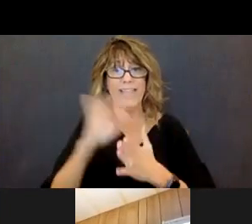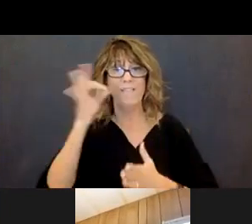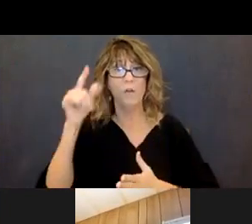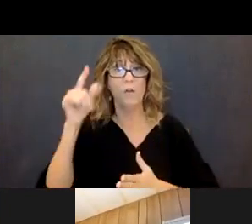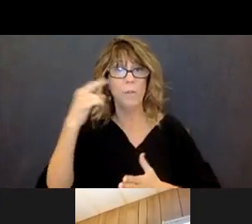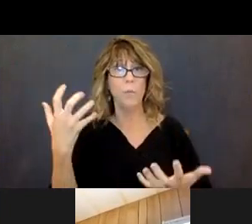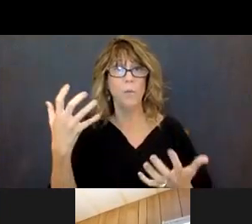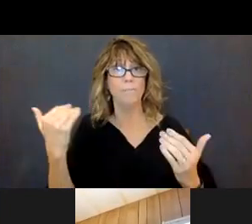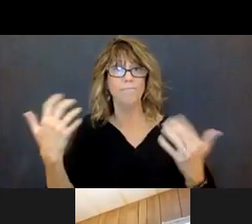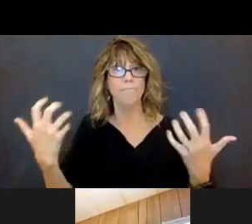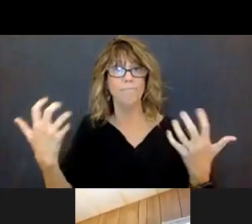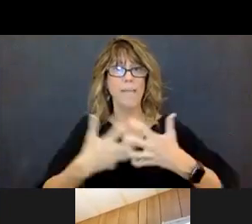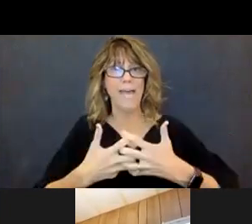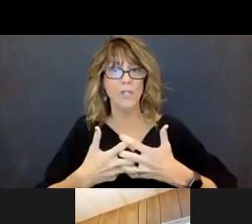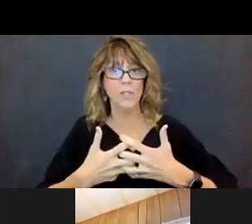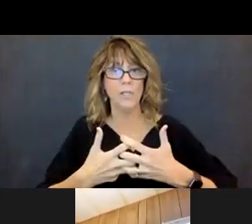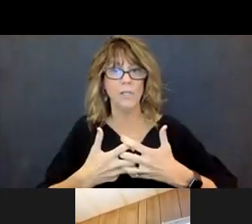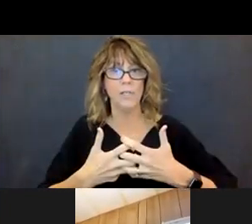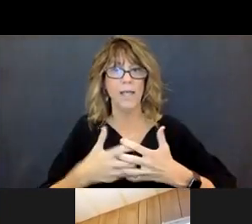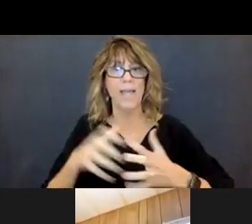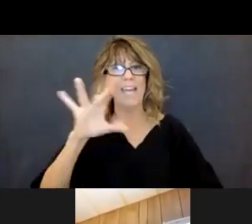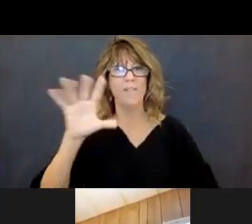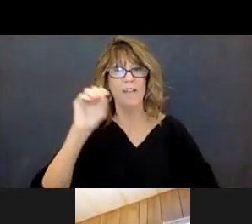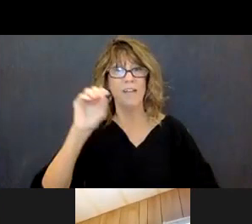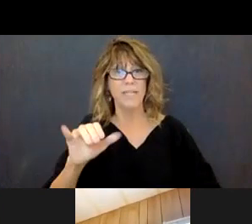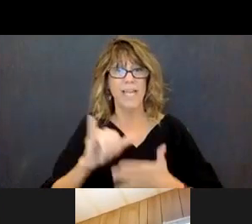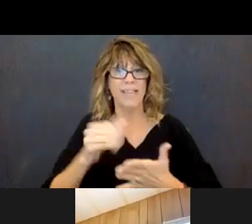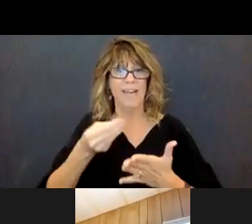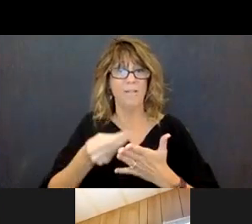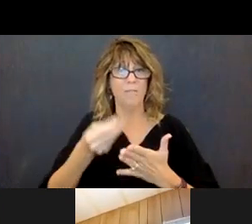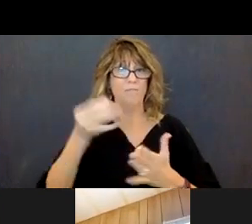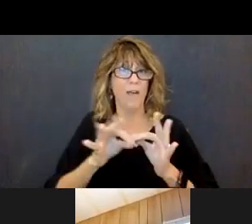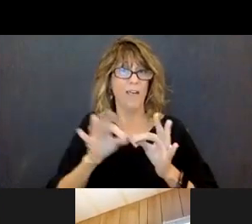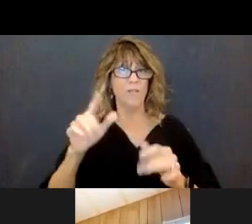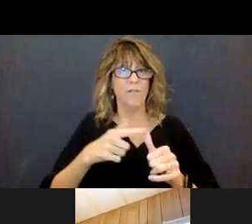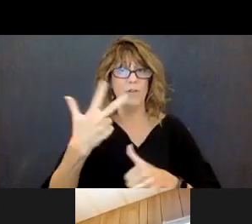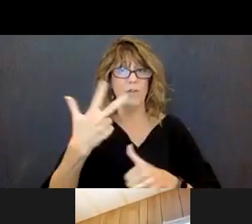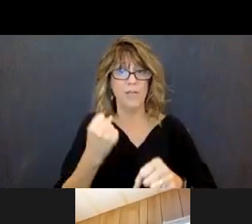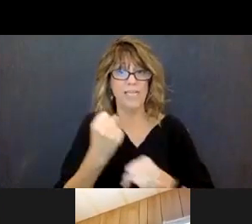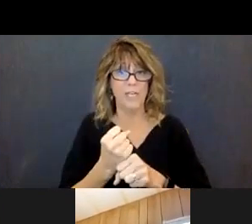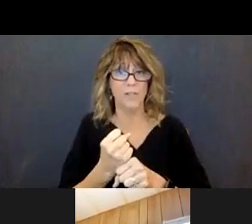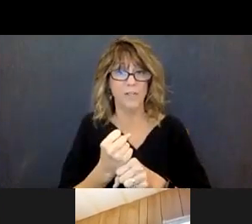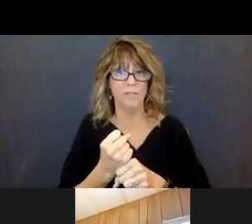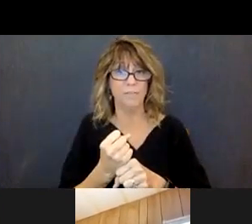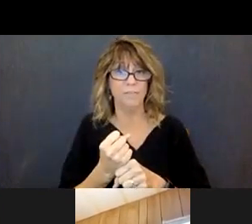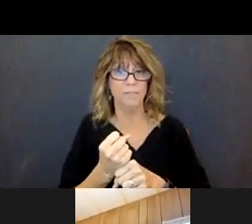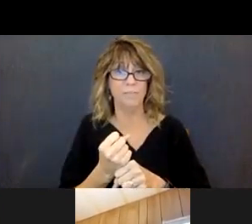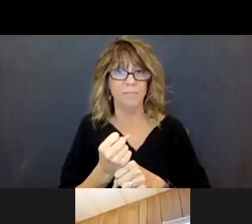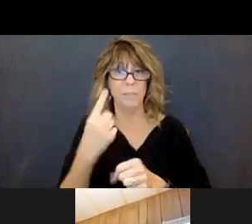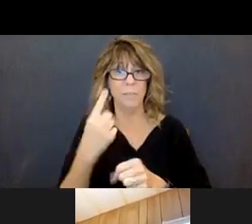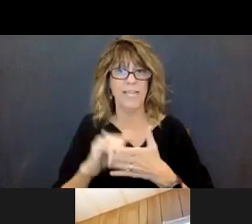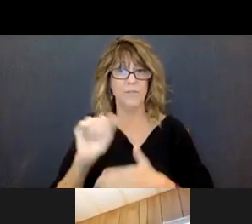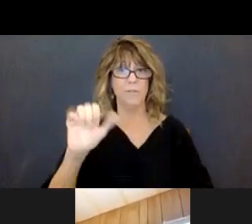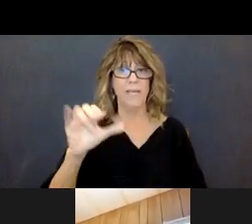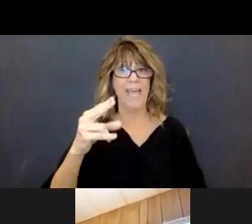first 3 years. But ACCESS still hasn't applied for that additional funding for crisis services. Thank